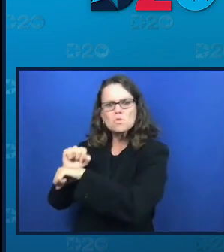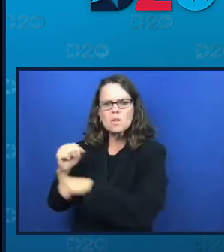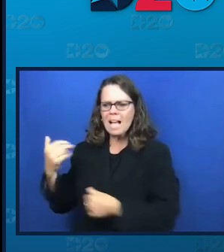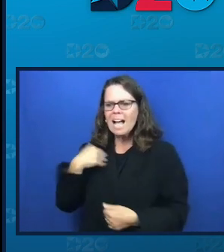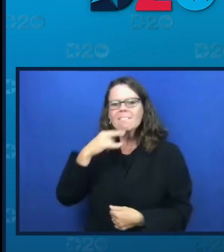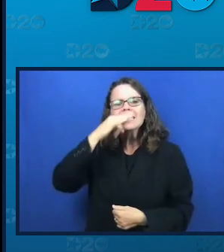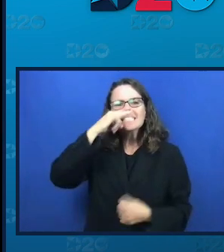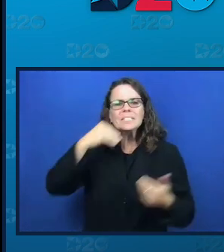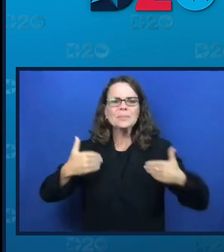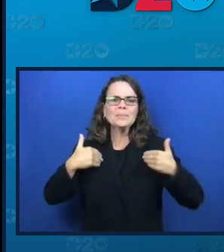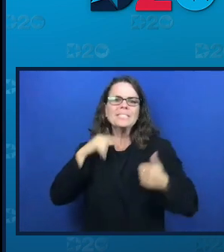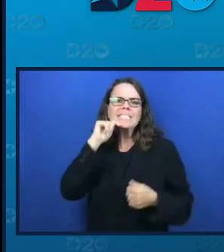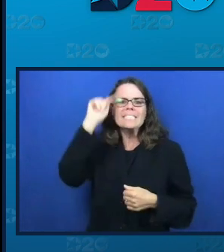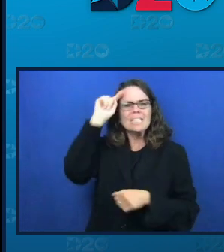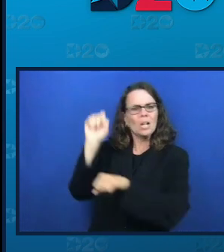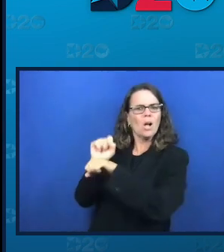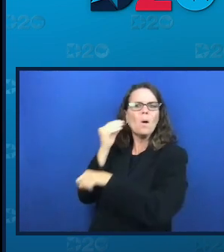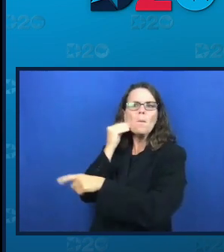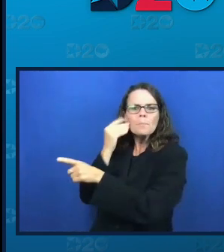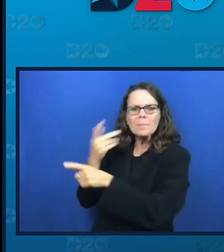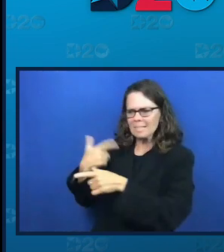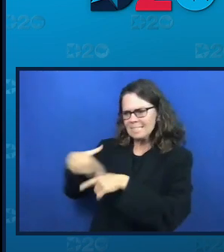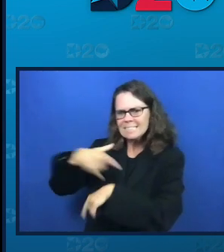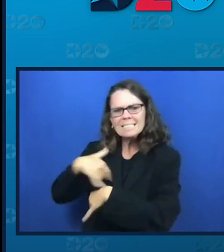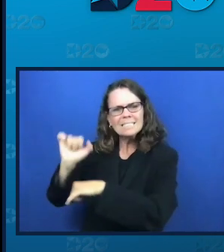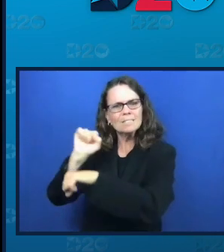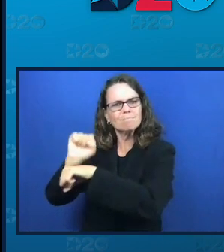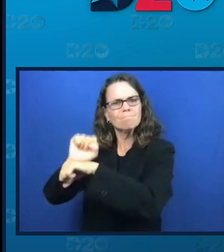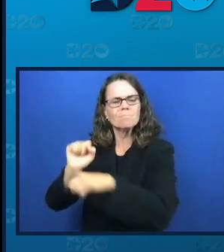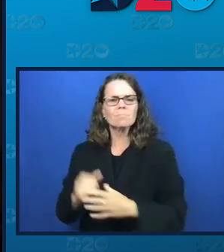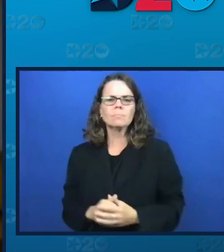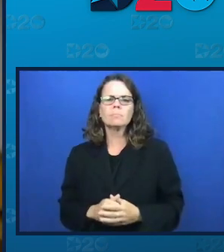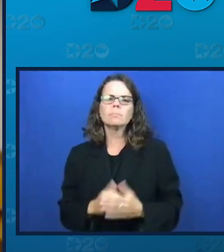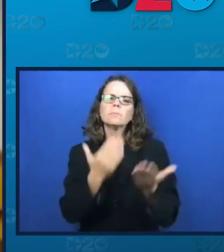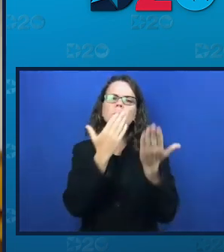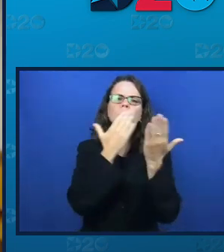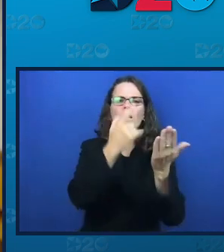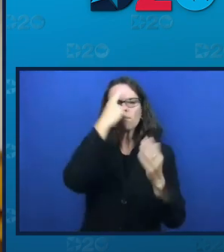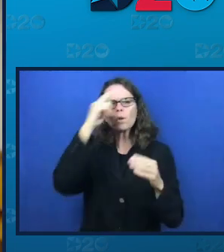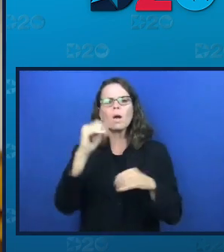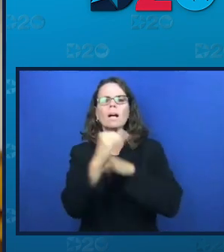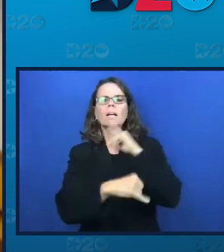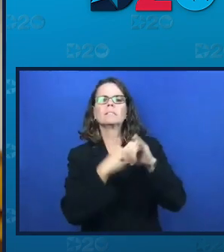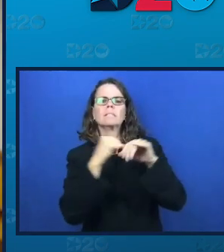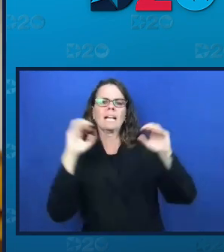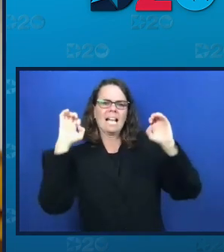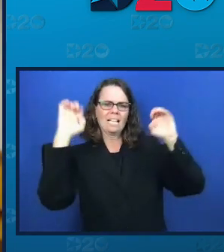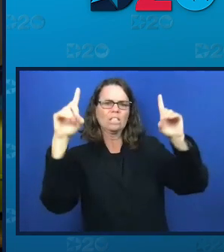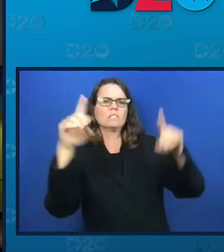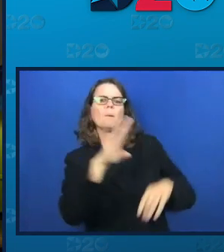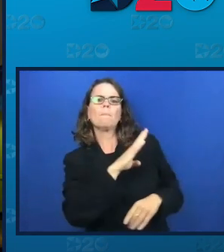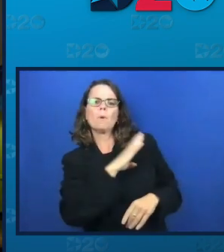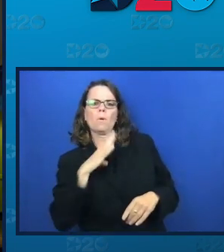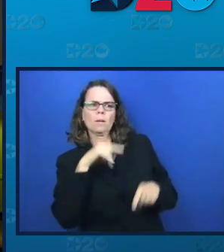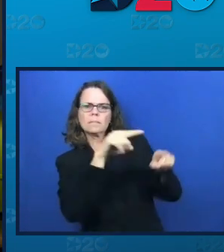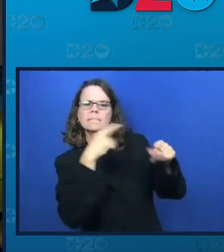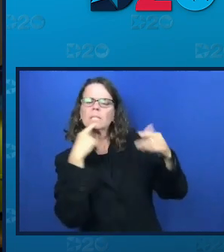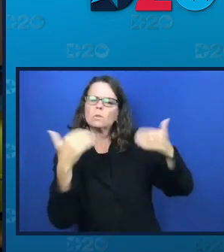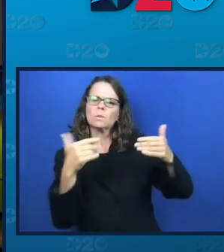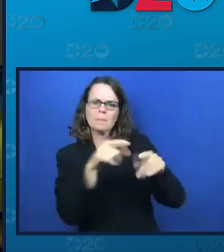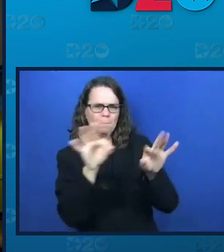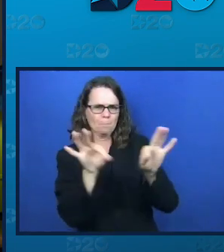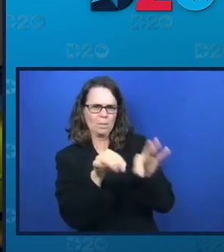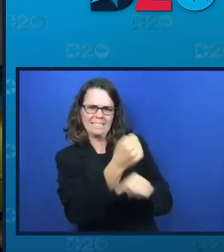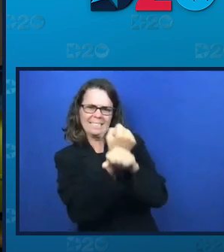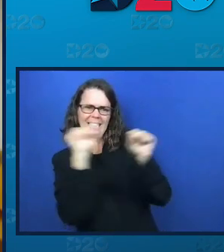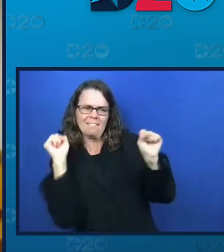Executive Board for getting with General Motors and making sure that it's safe for us to return back to work after 8 weeks of being laid off. I mean,